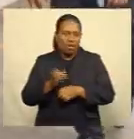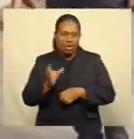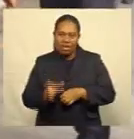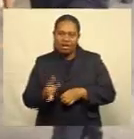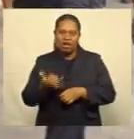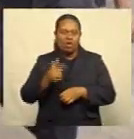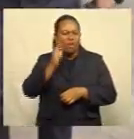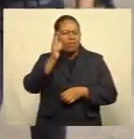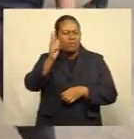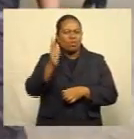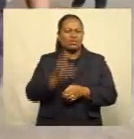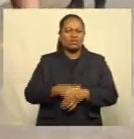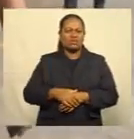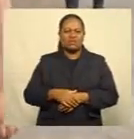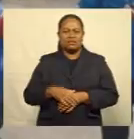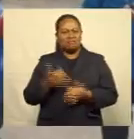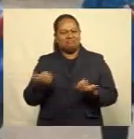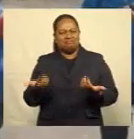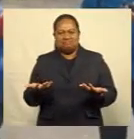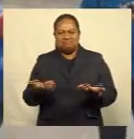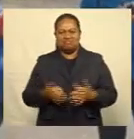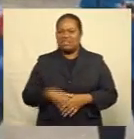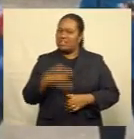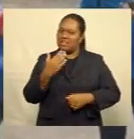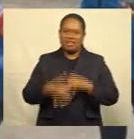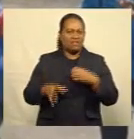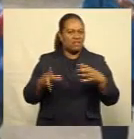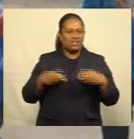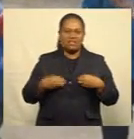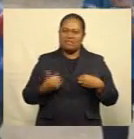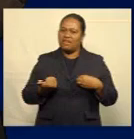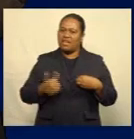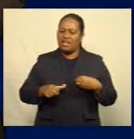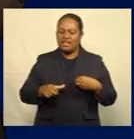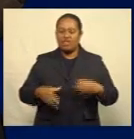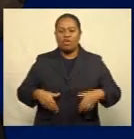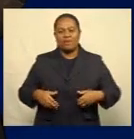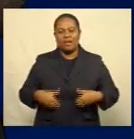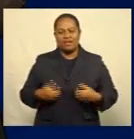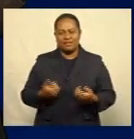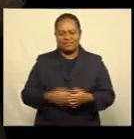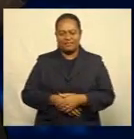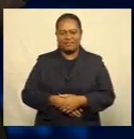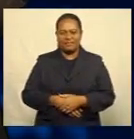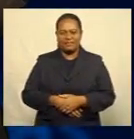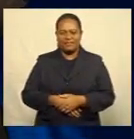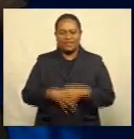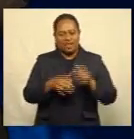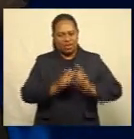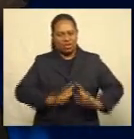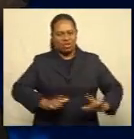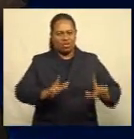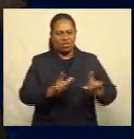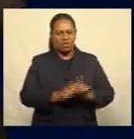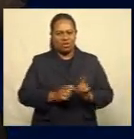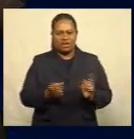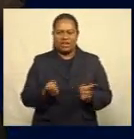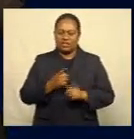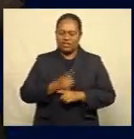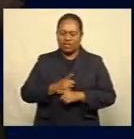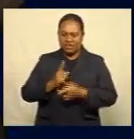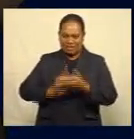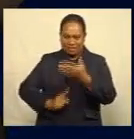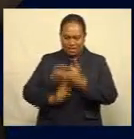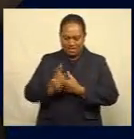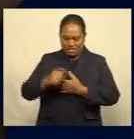to work. That's happening. I haven't received any complaint of such. Here the local exchange rates as set early this